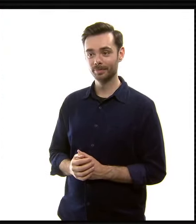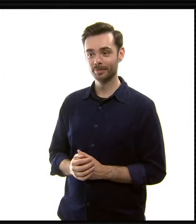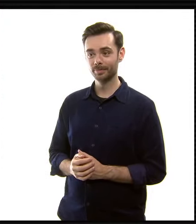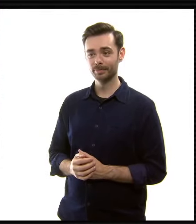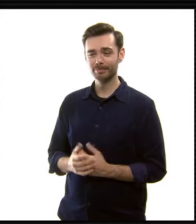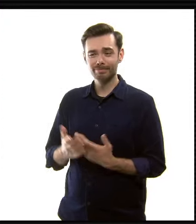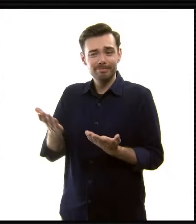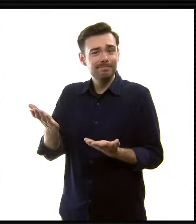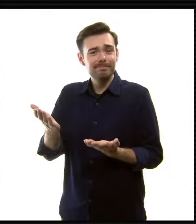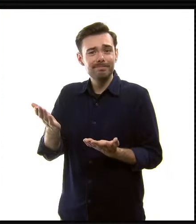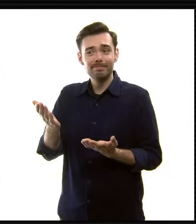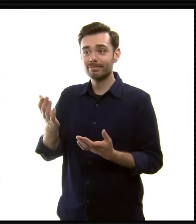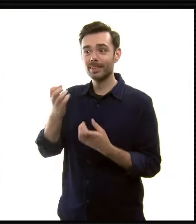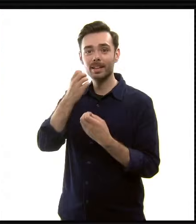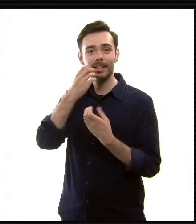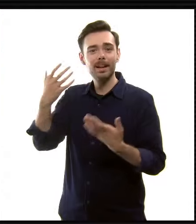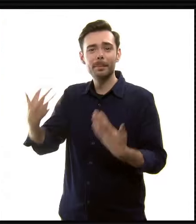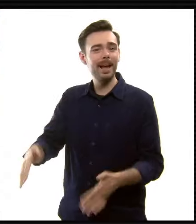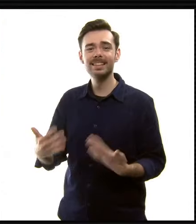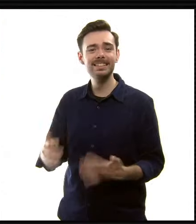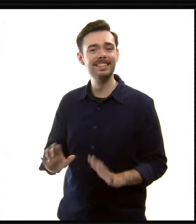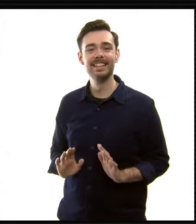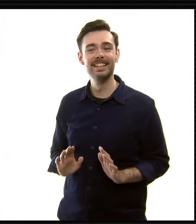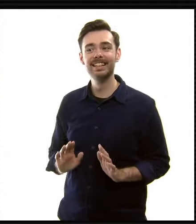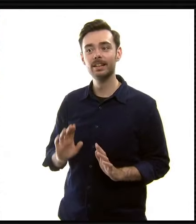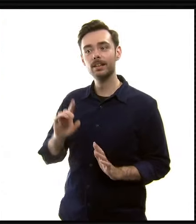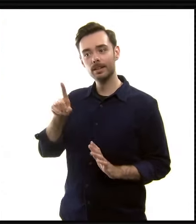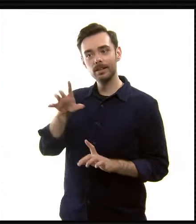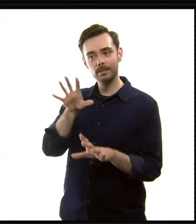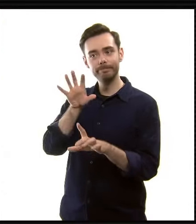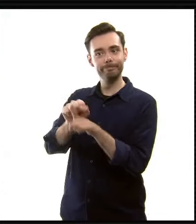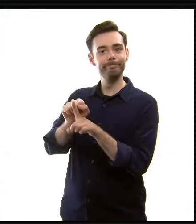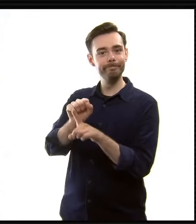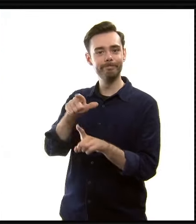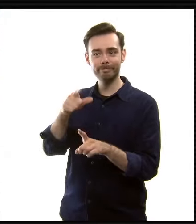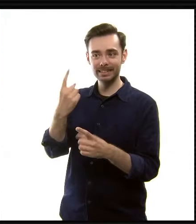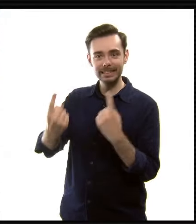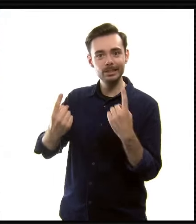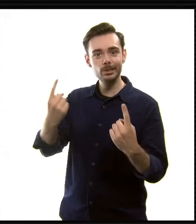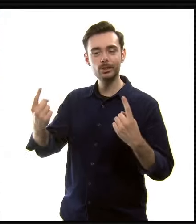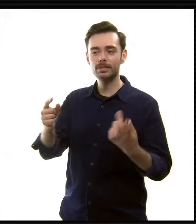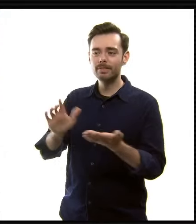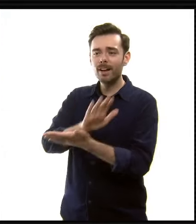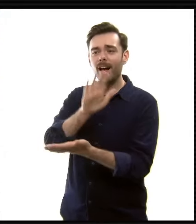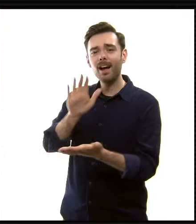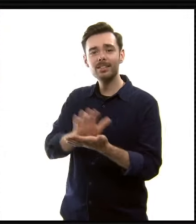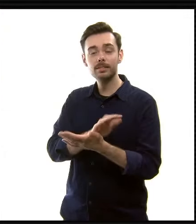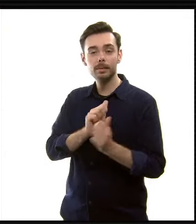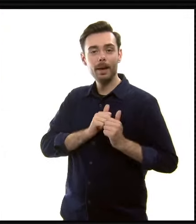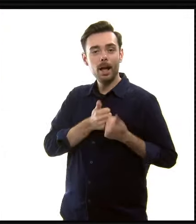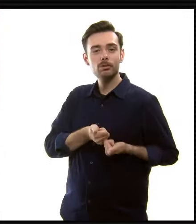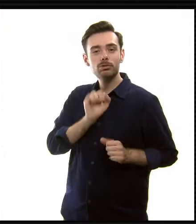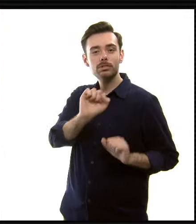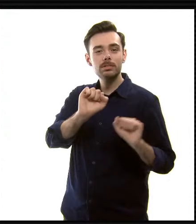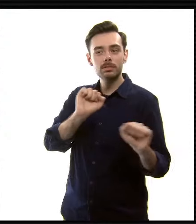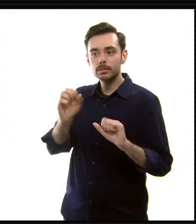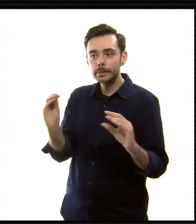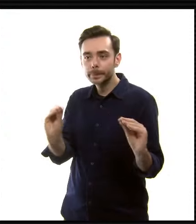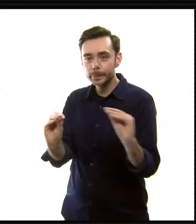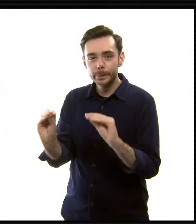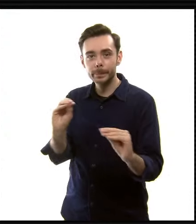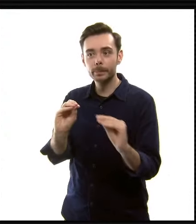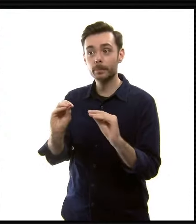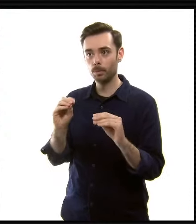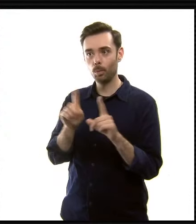see how much playful fun you had with this. You really brought your passions into this. And the fact that you actually were able to use system,